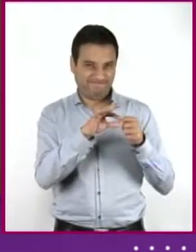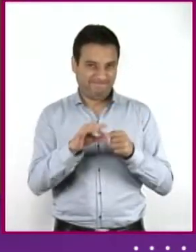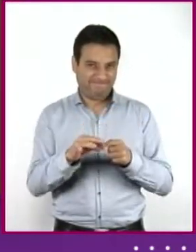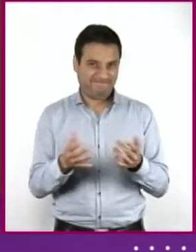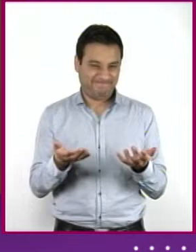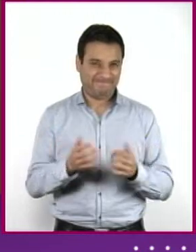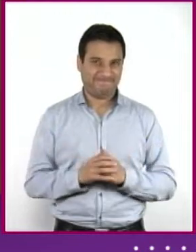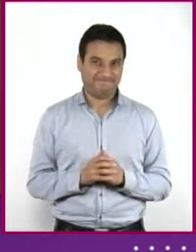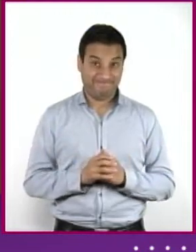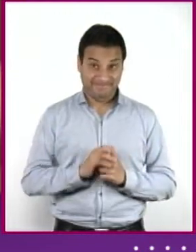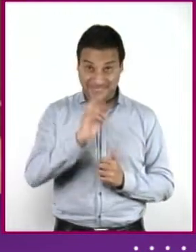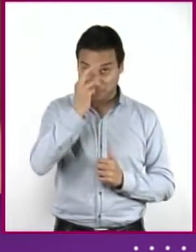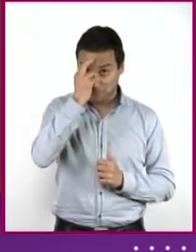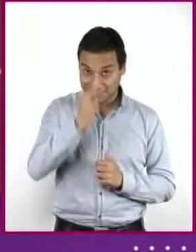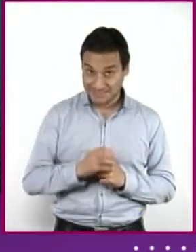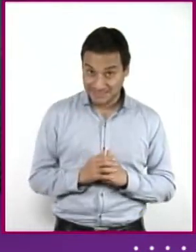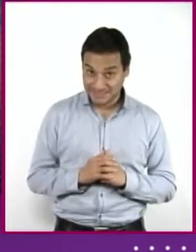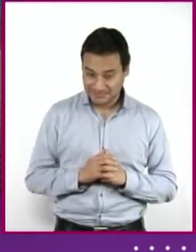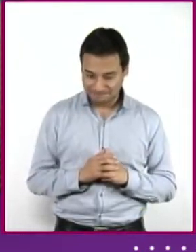Vamos a recordarlo.